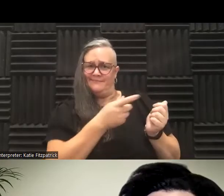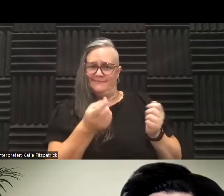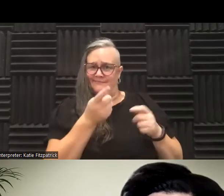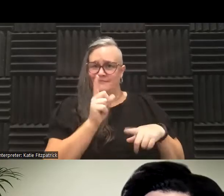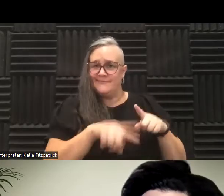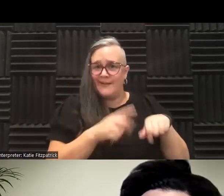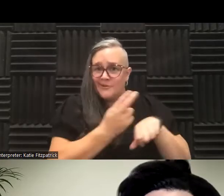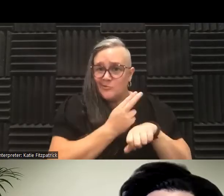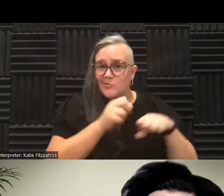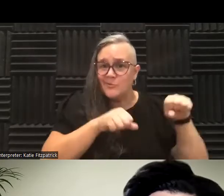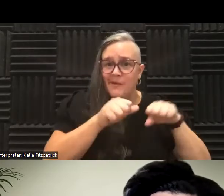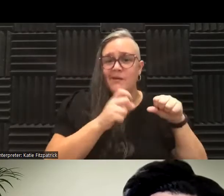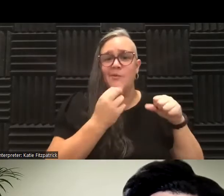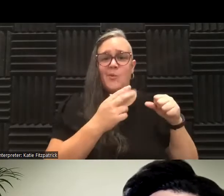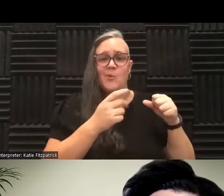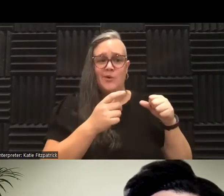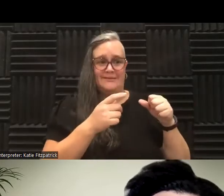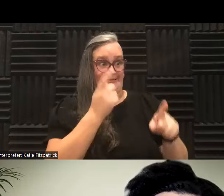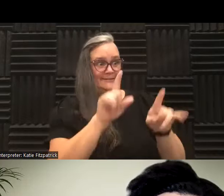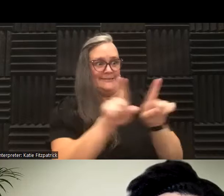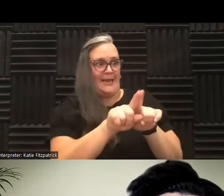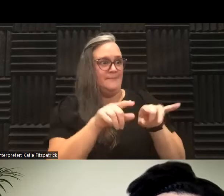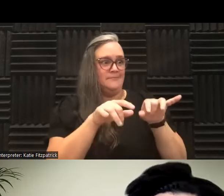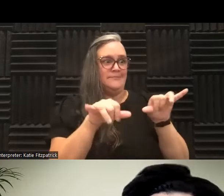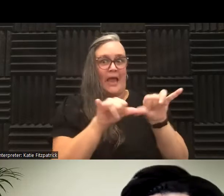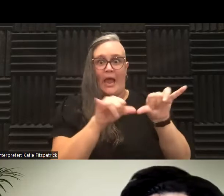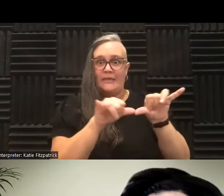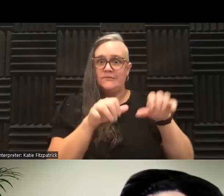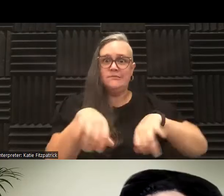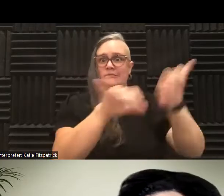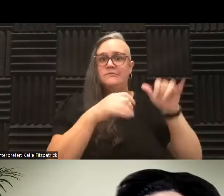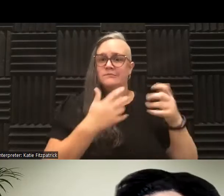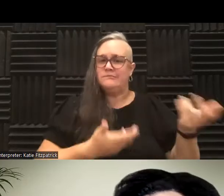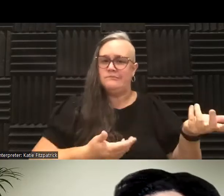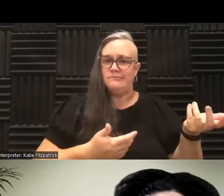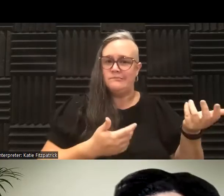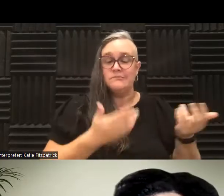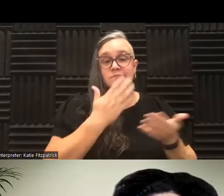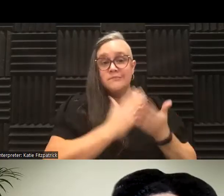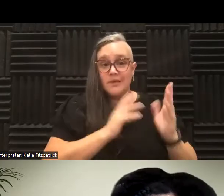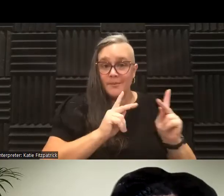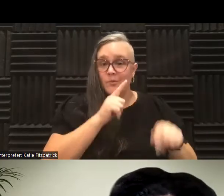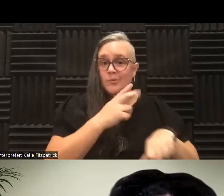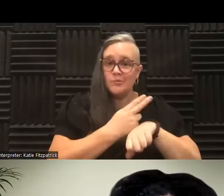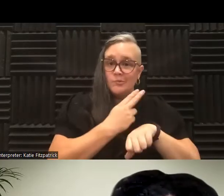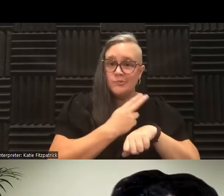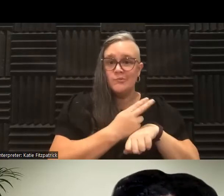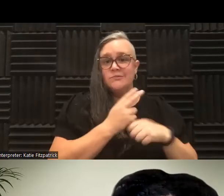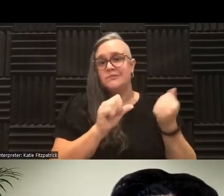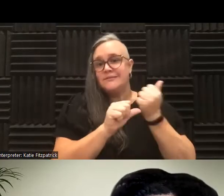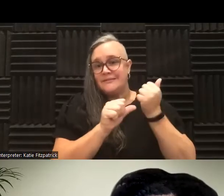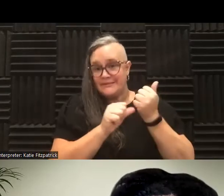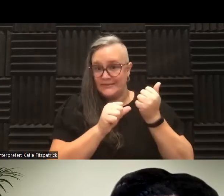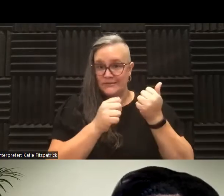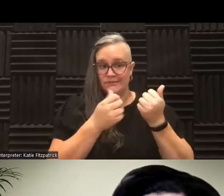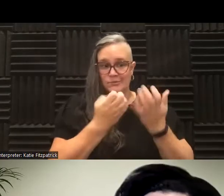from riding the same size bicycle. So we have some folks who use assistive devices such